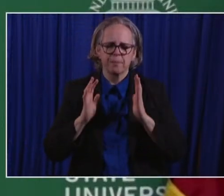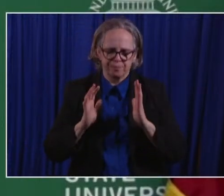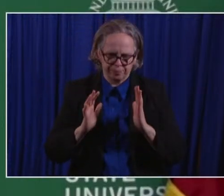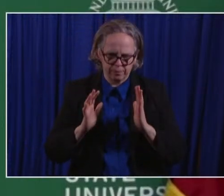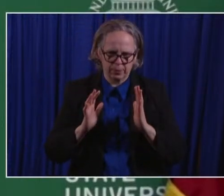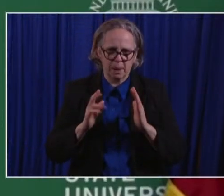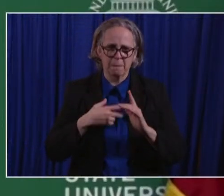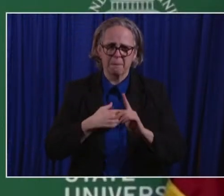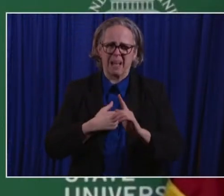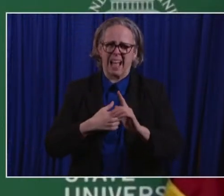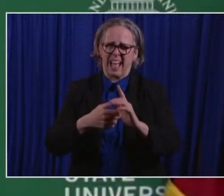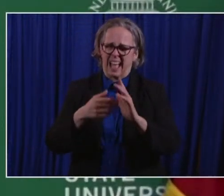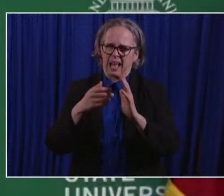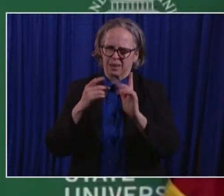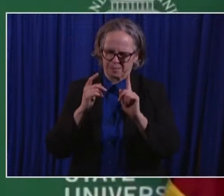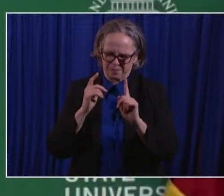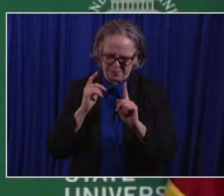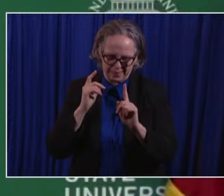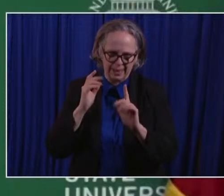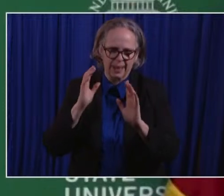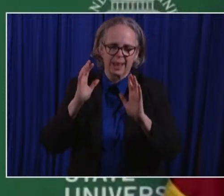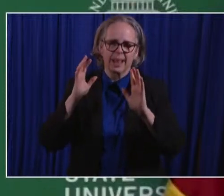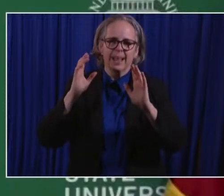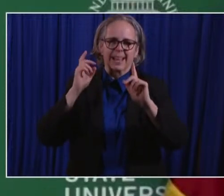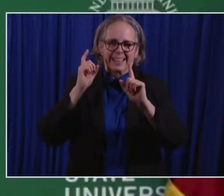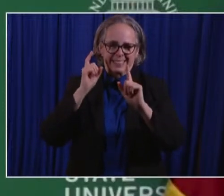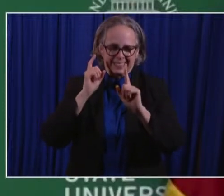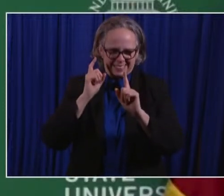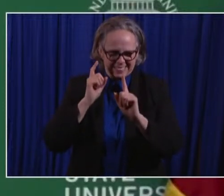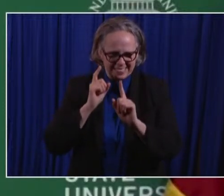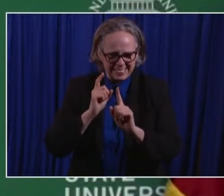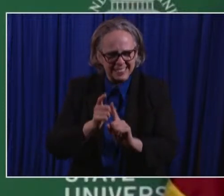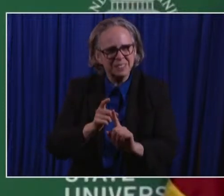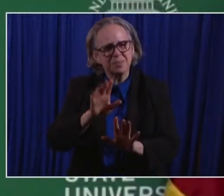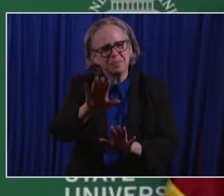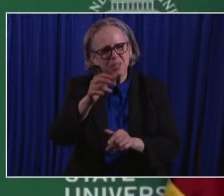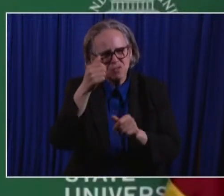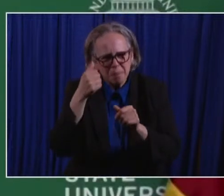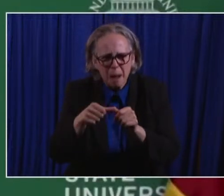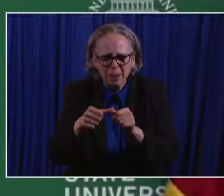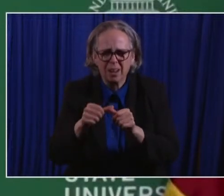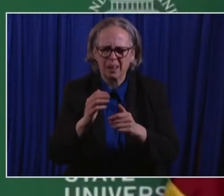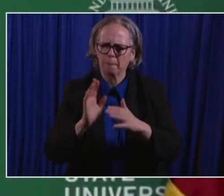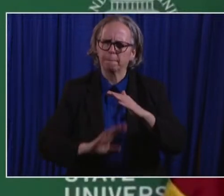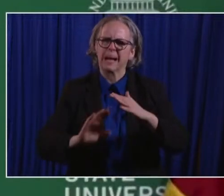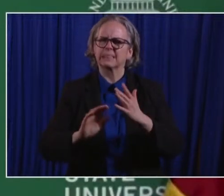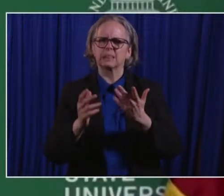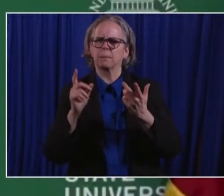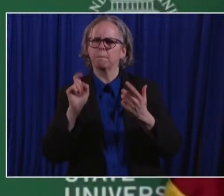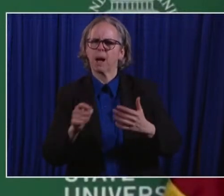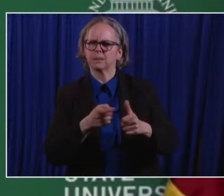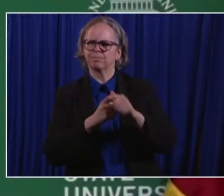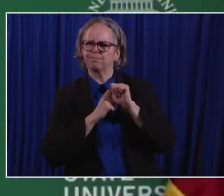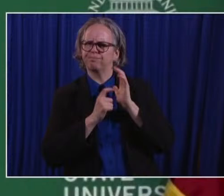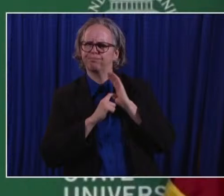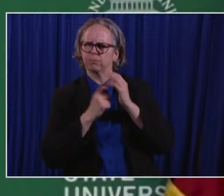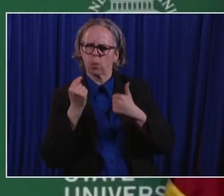I think people should just keep some basic principles in mind. And if they keep some basic principles in